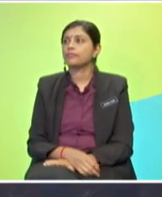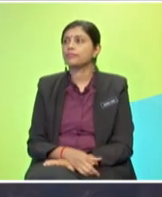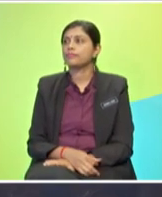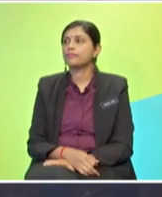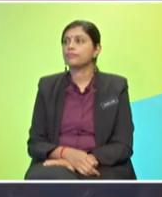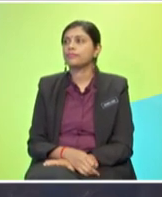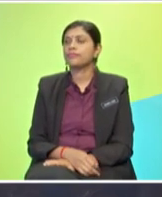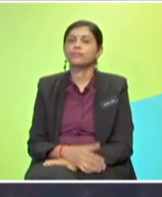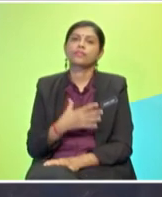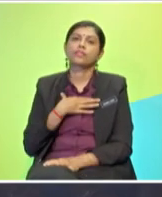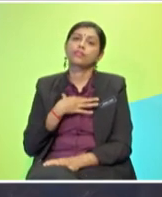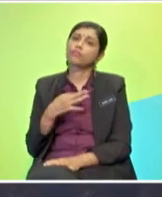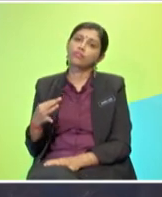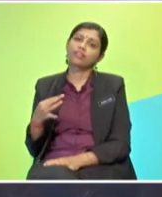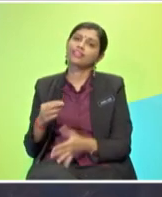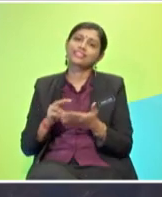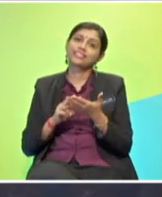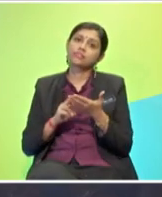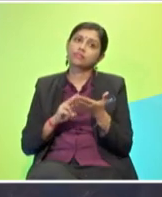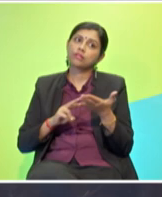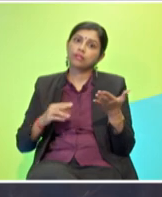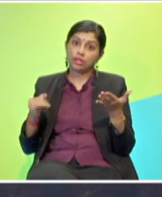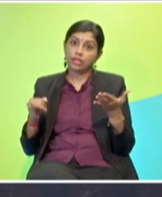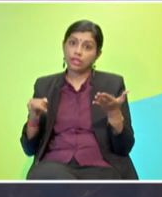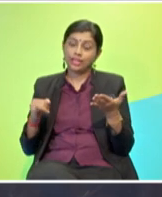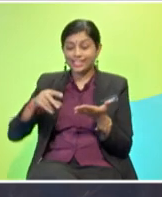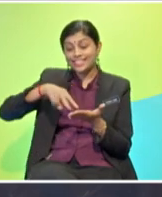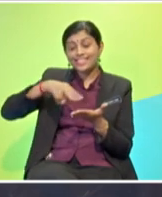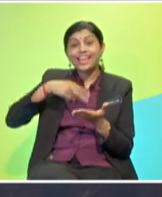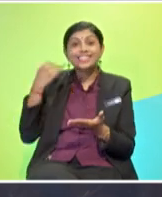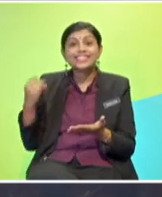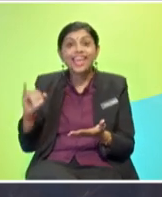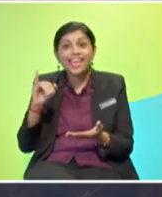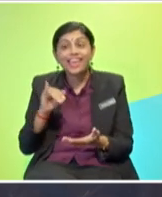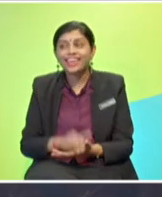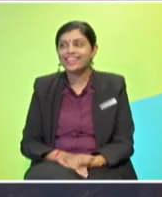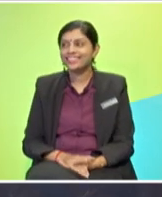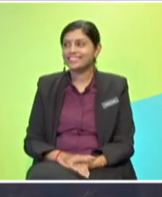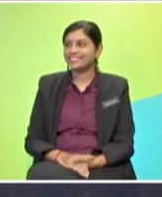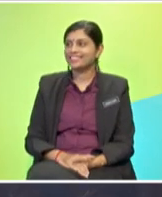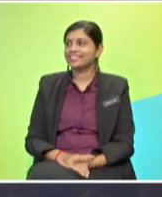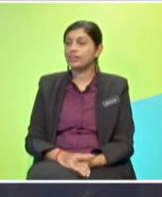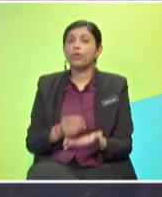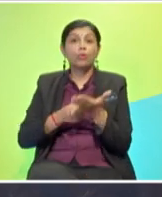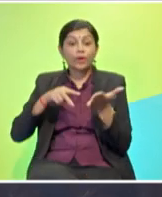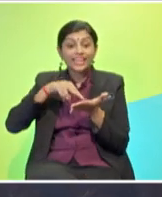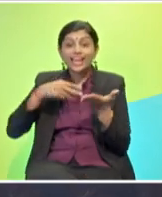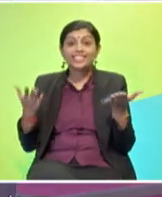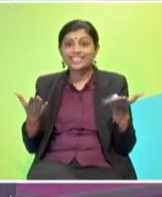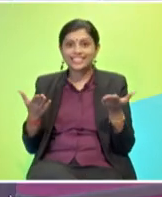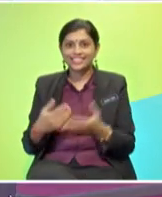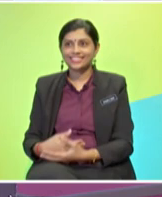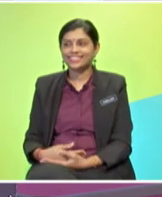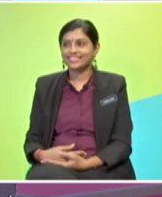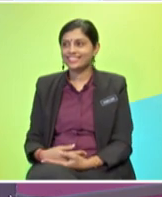Yes. My favorite hobby is dancing. Dancing. What type of dance, you know, teacher?